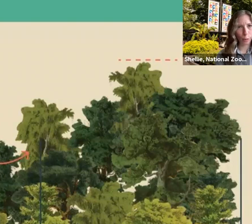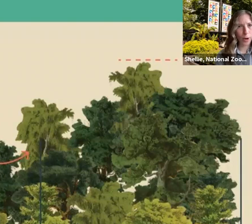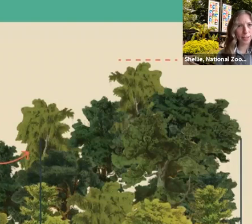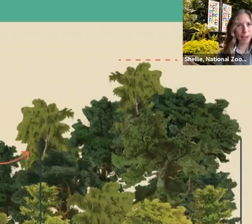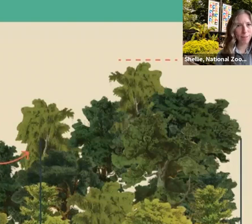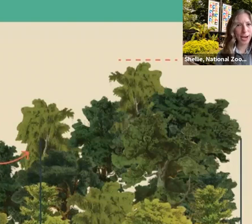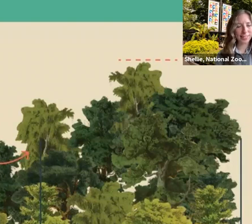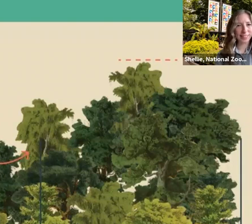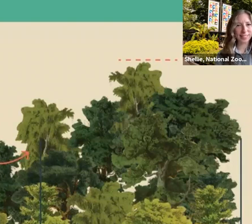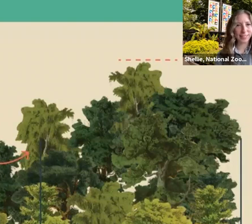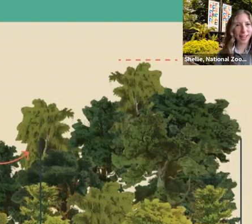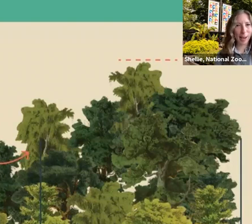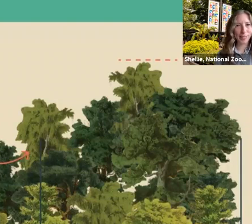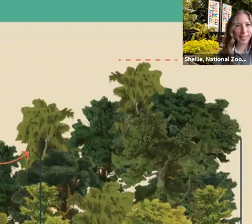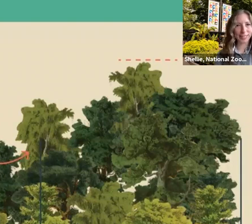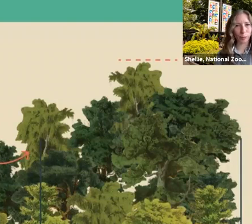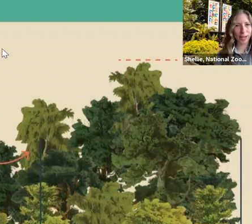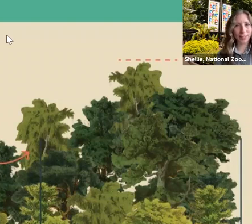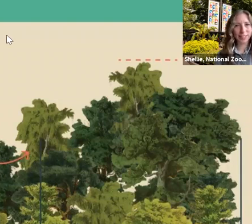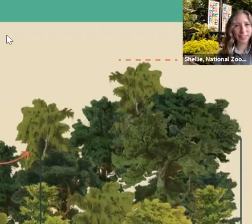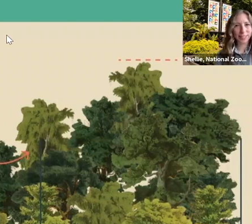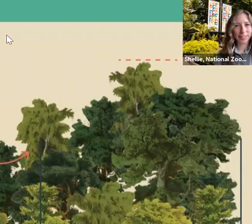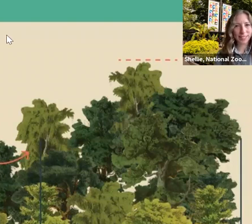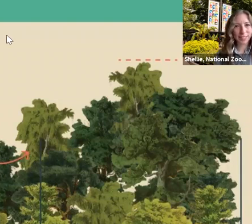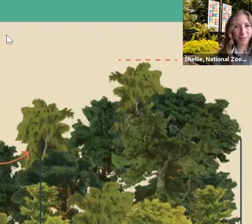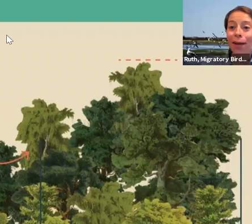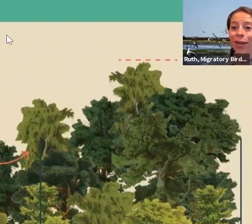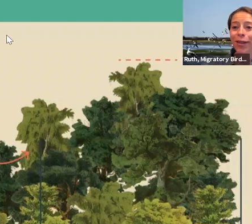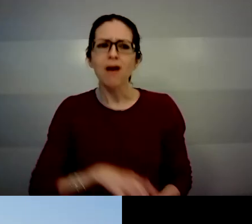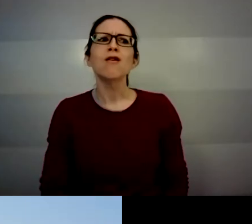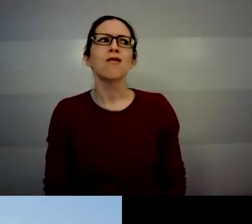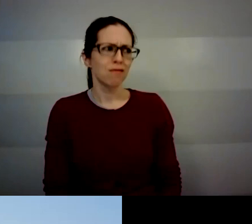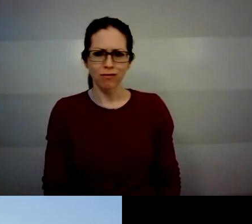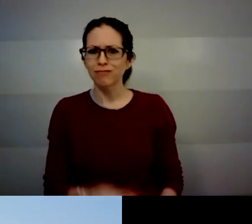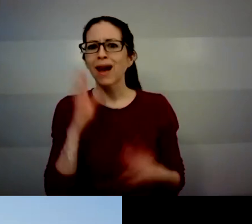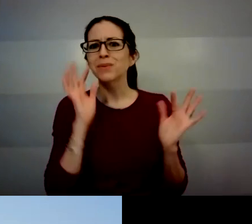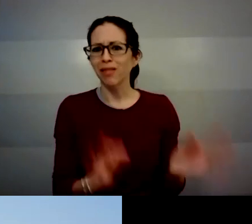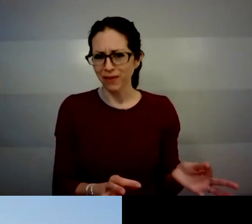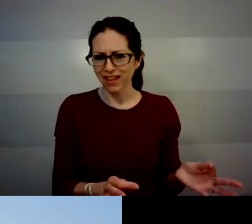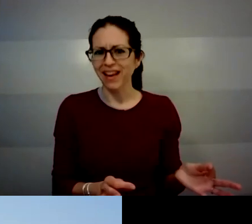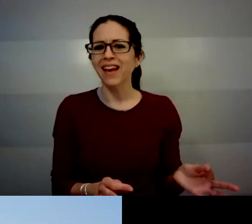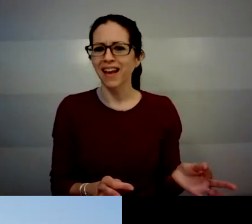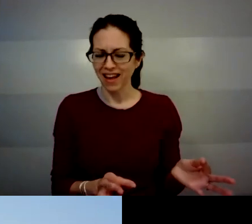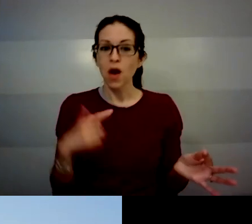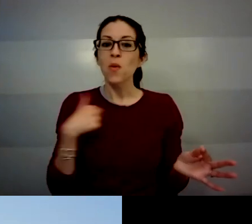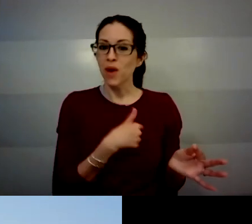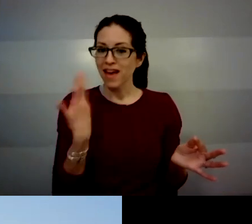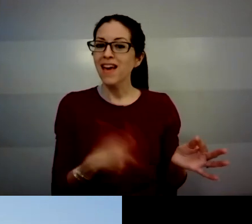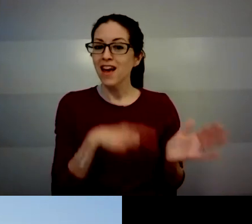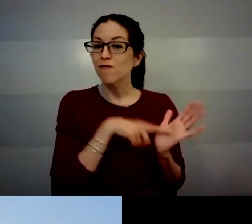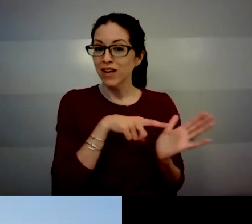bring other wildlife back to these habitats as well. Yeah, absolutely. So we've done research that shows